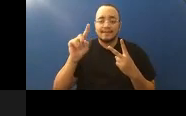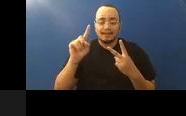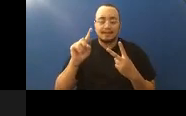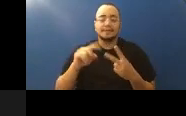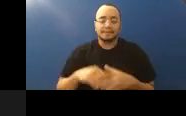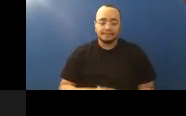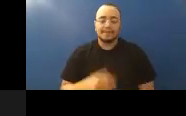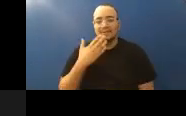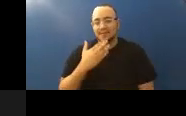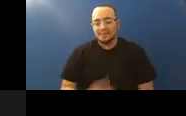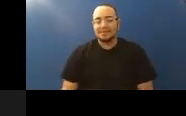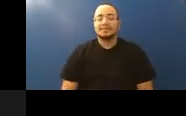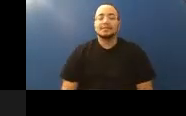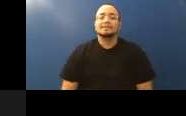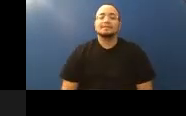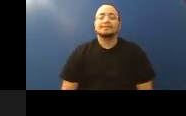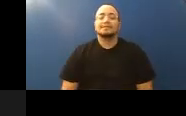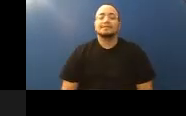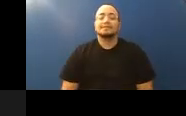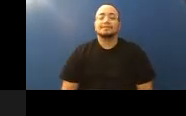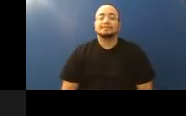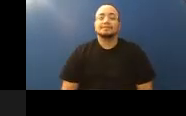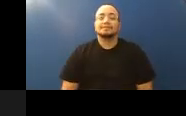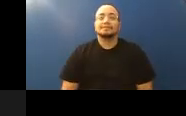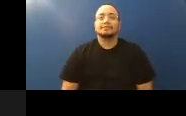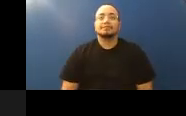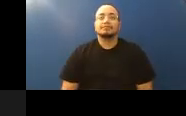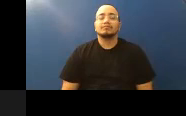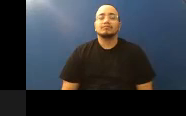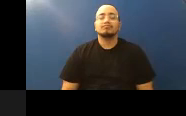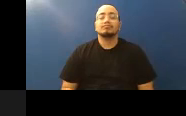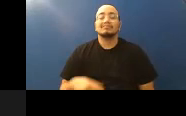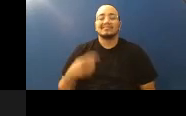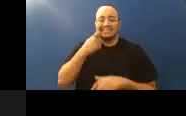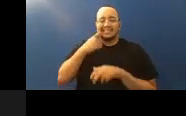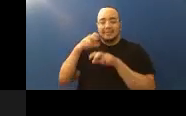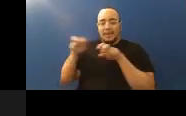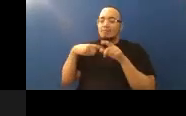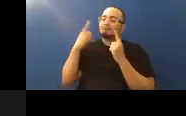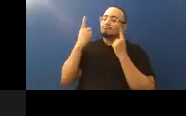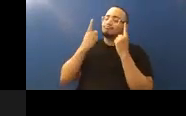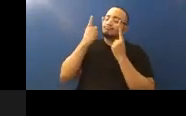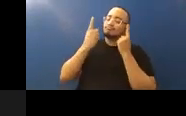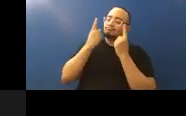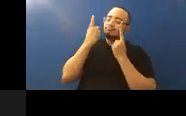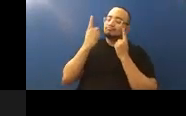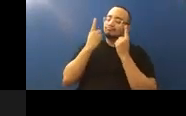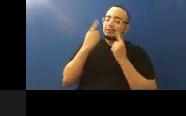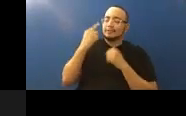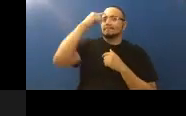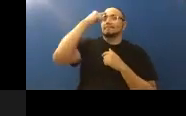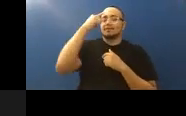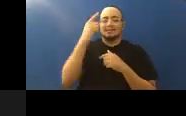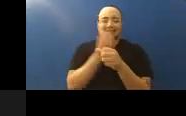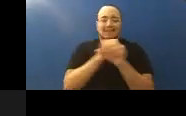really resonated with me as I think about the previous panel was this question of safety,